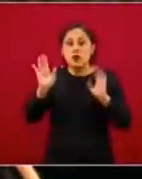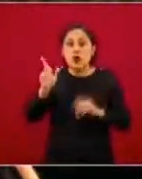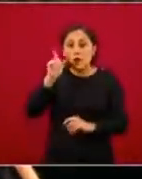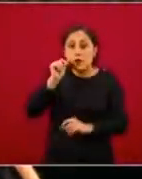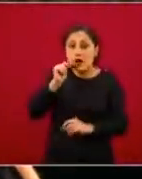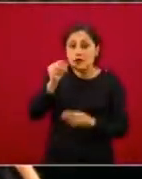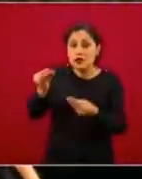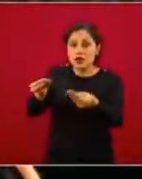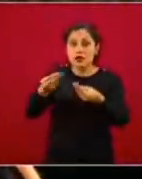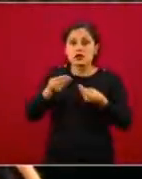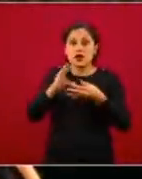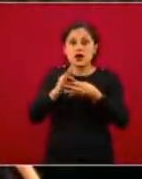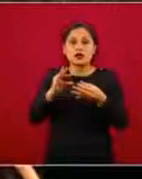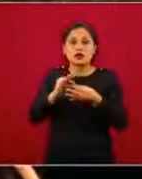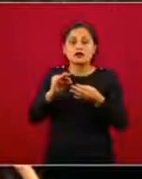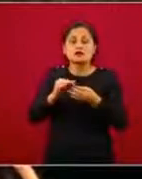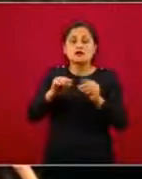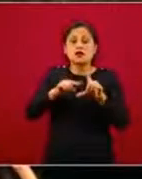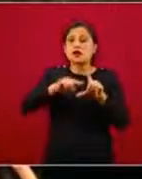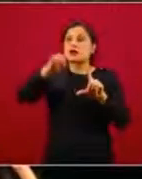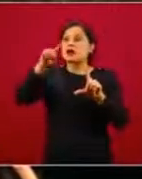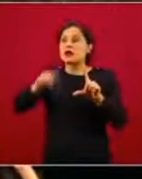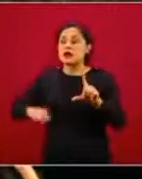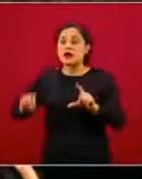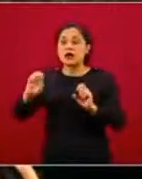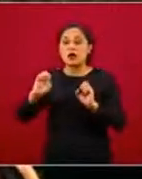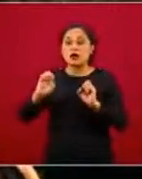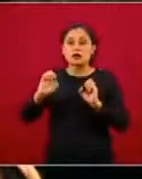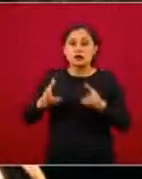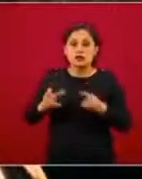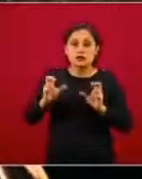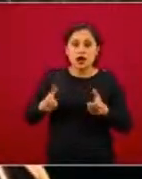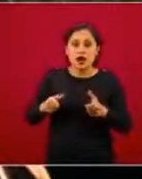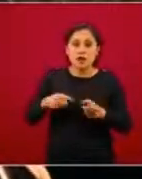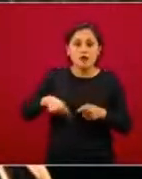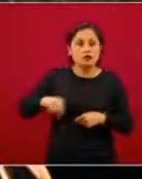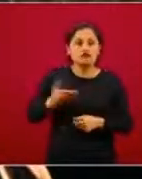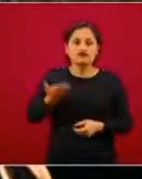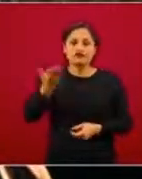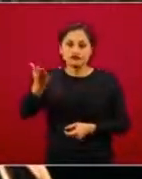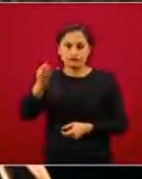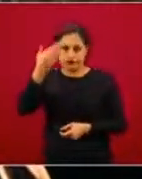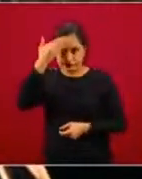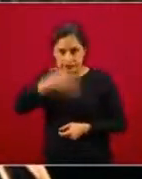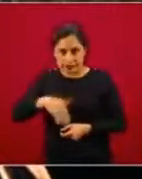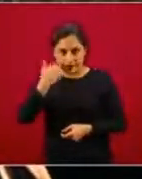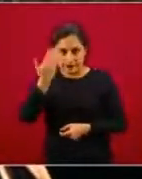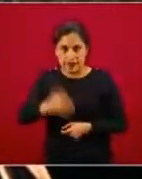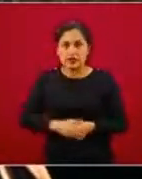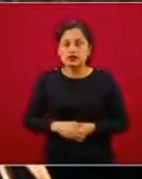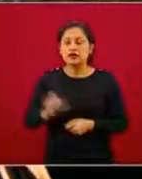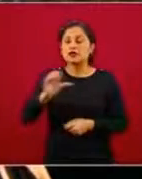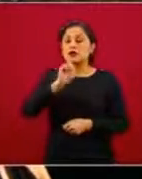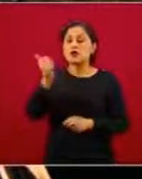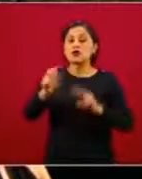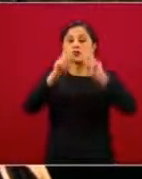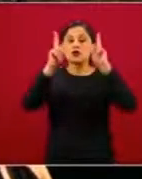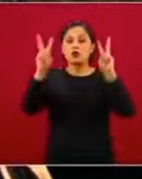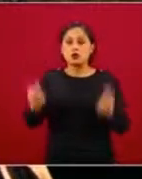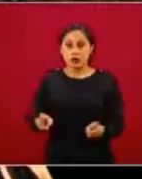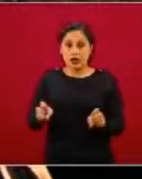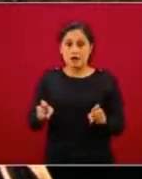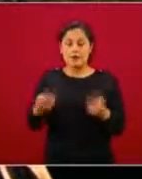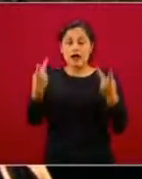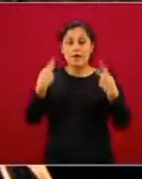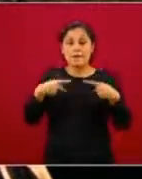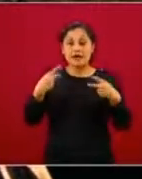know if maybe tomorrow you could talk about the epicurve in Chiapas, and also people who